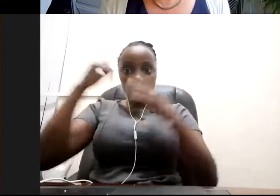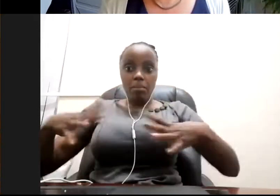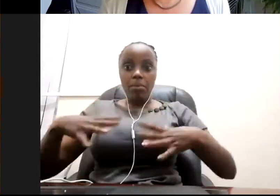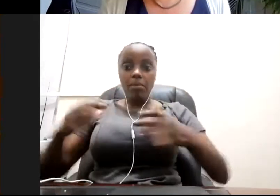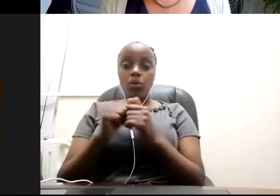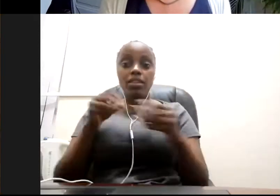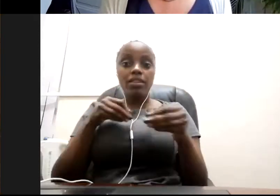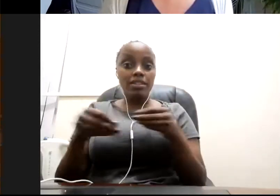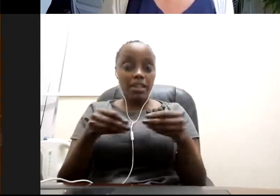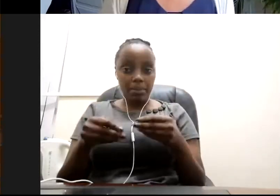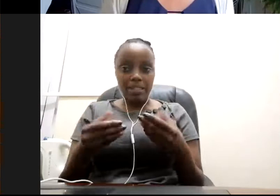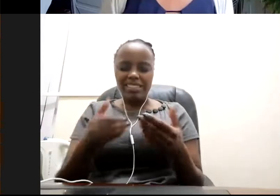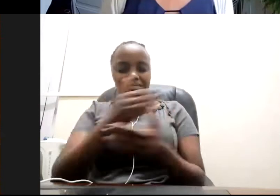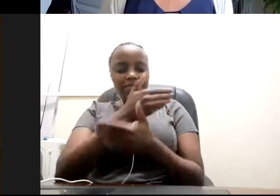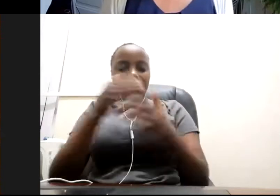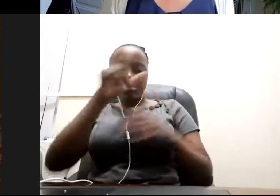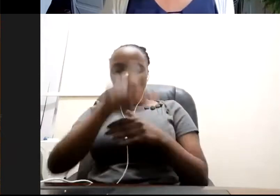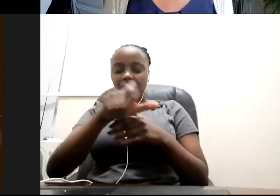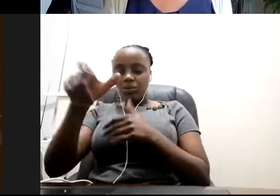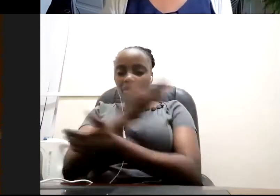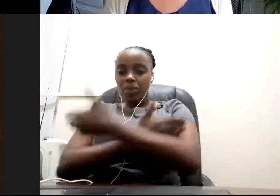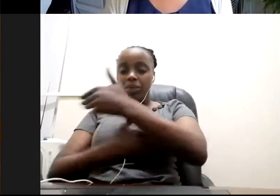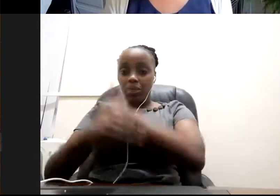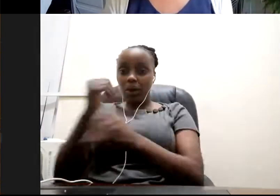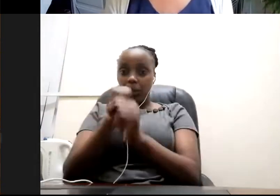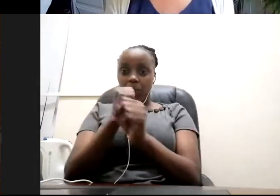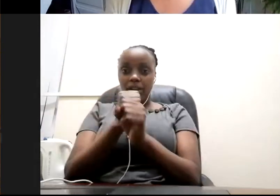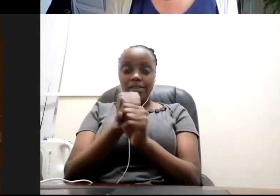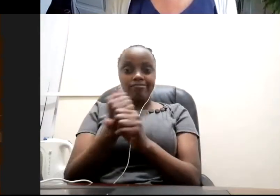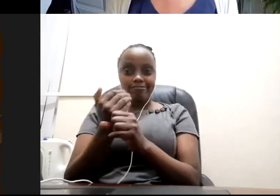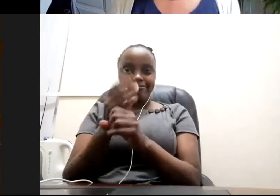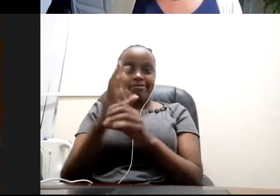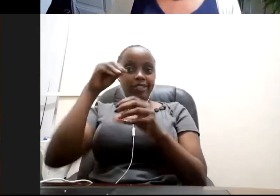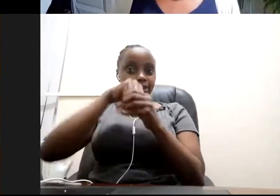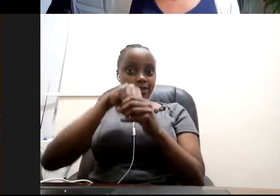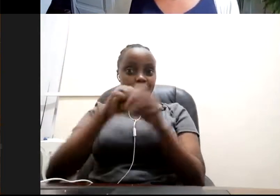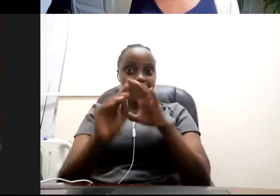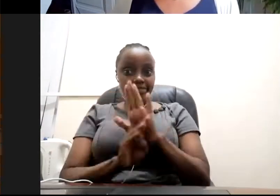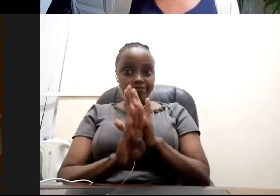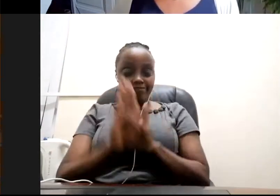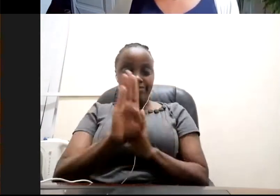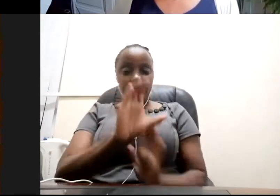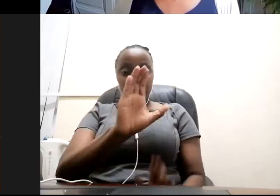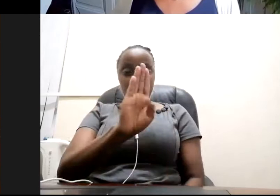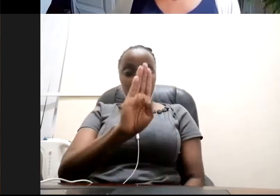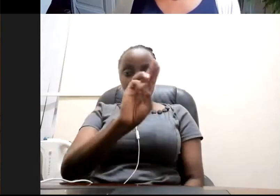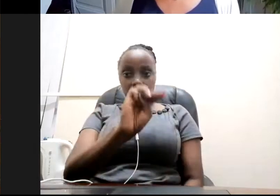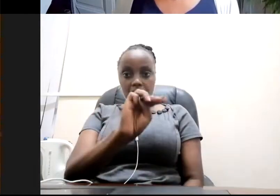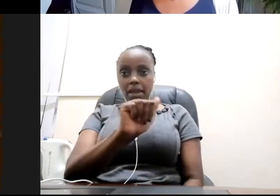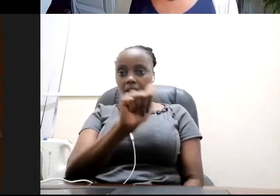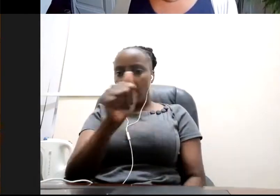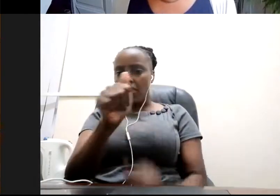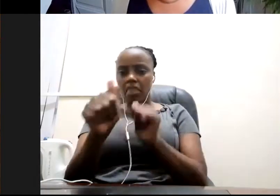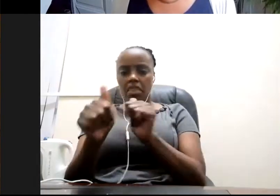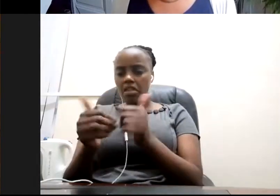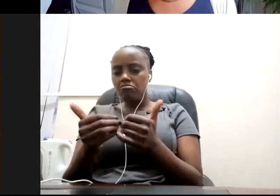and organizations working in the field of inclusive development, like CBM and many others, is